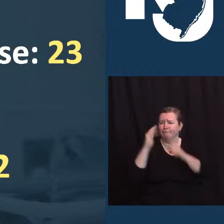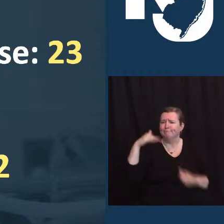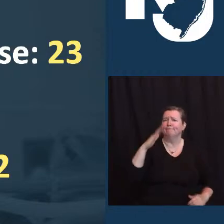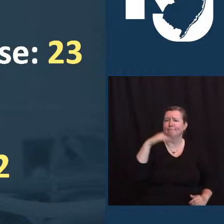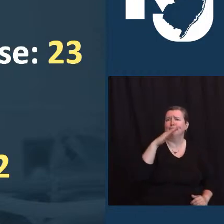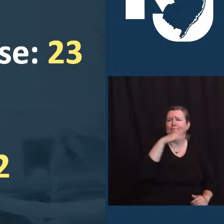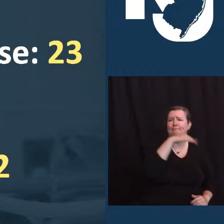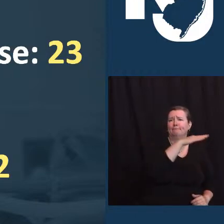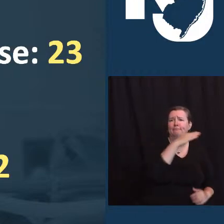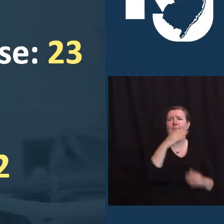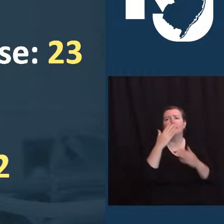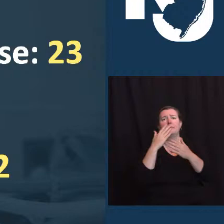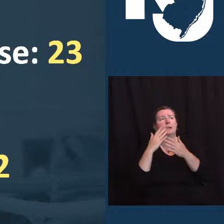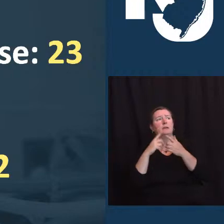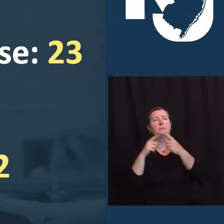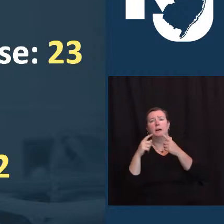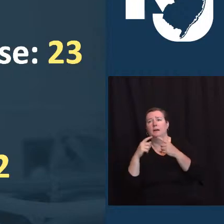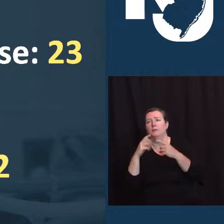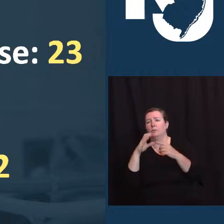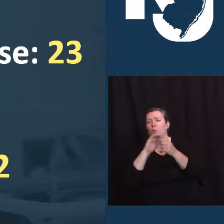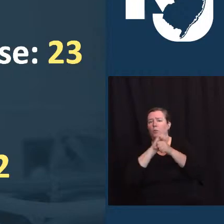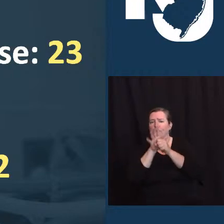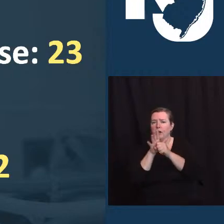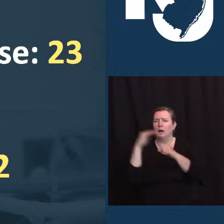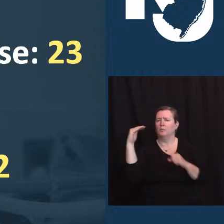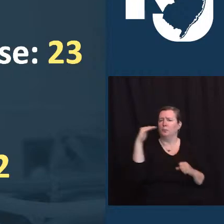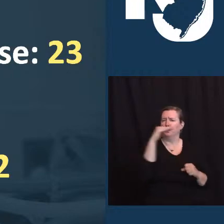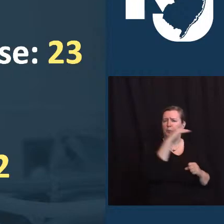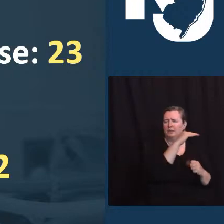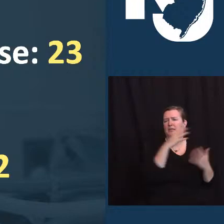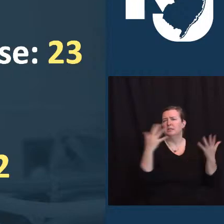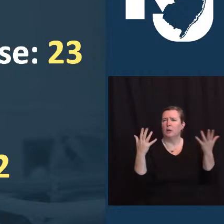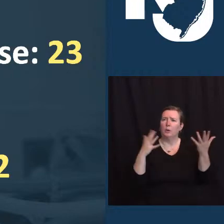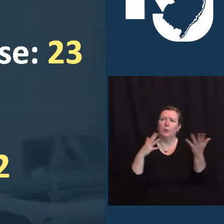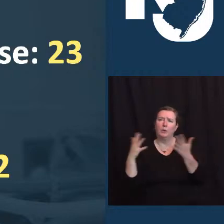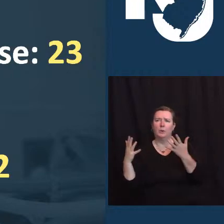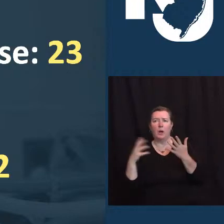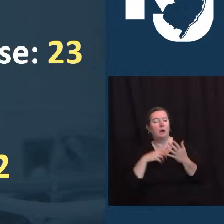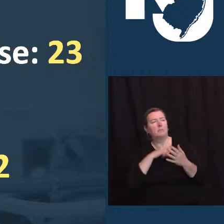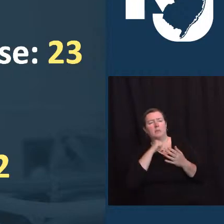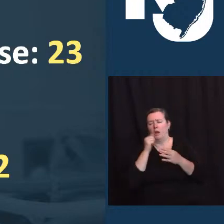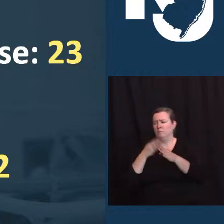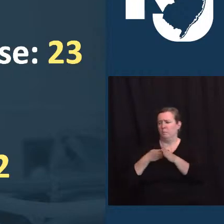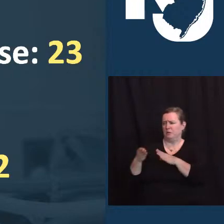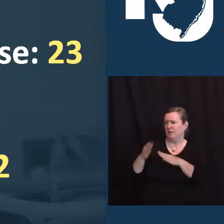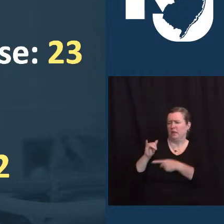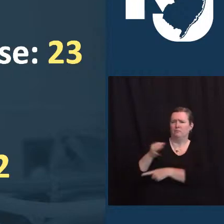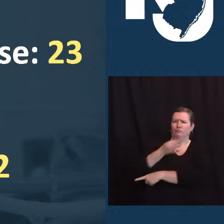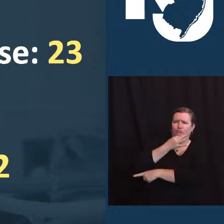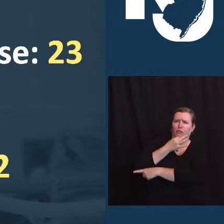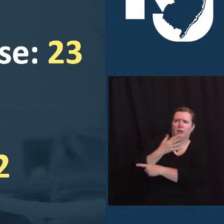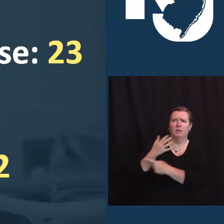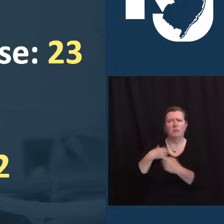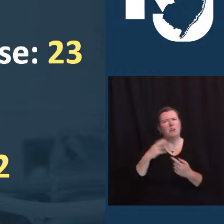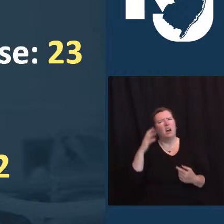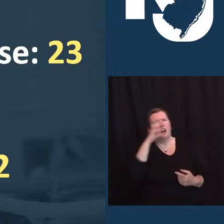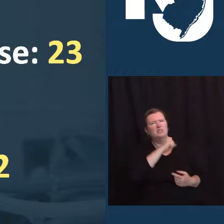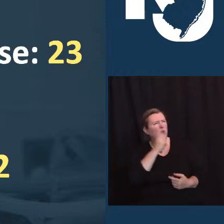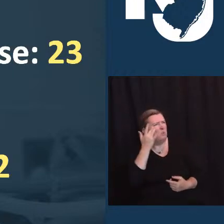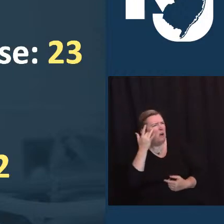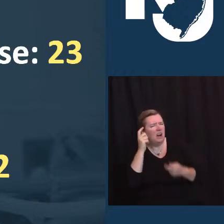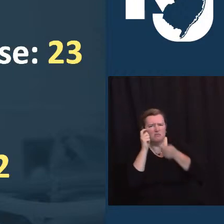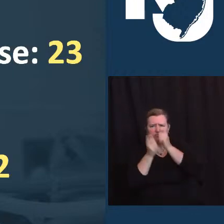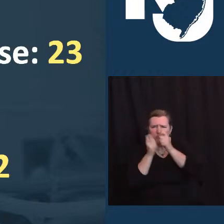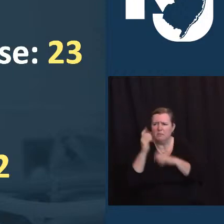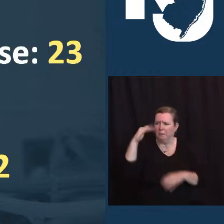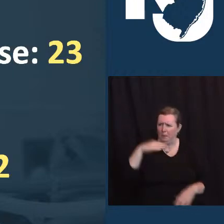it probably, as I say this as a non-professional here, probably I would think that with all of us not